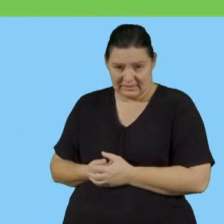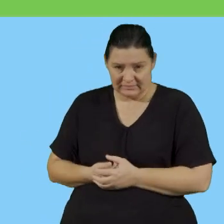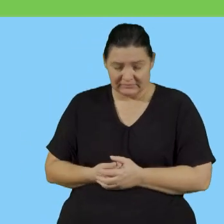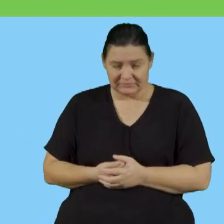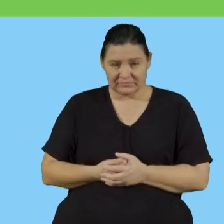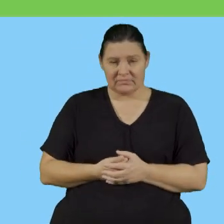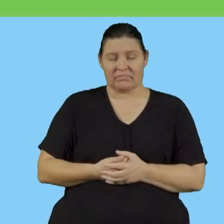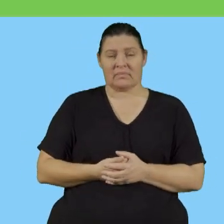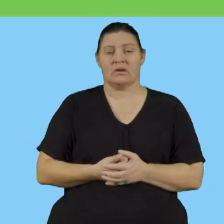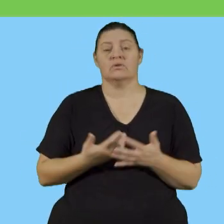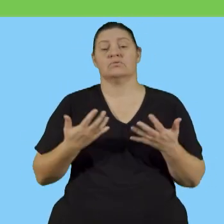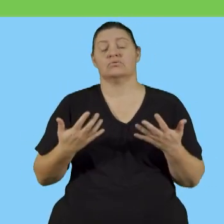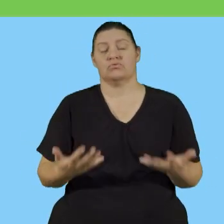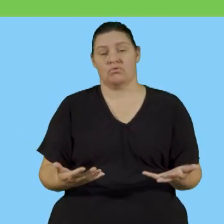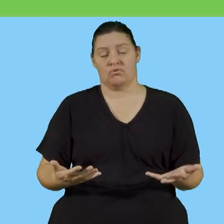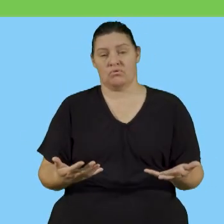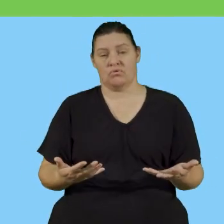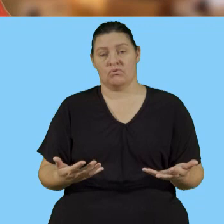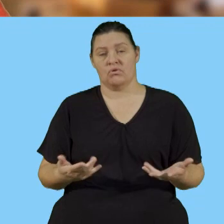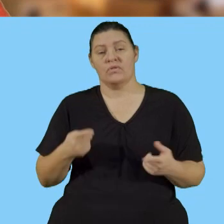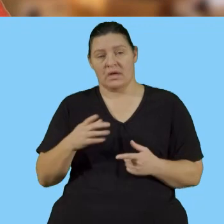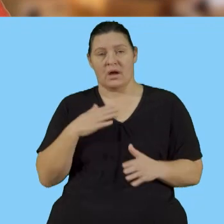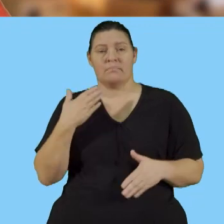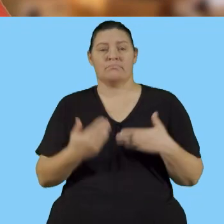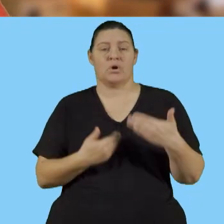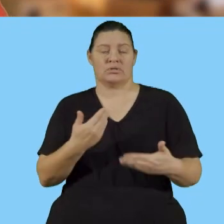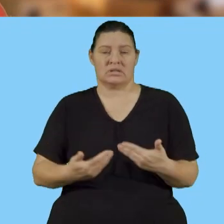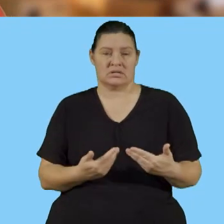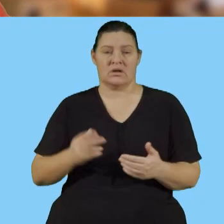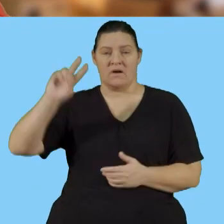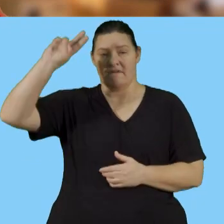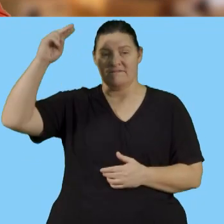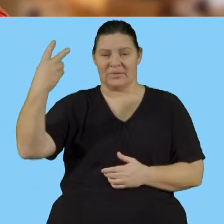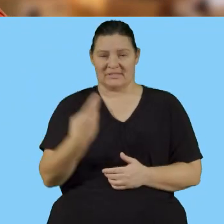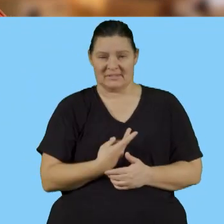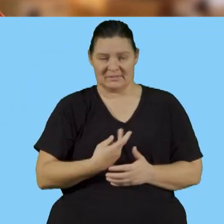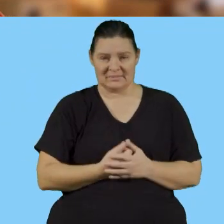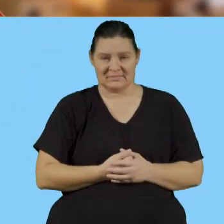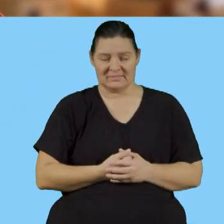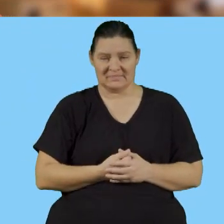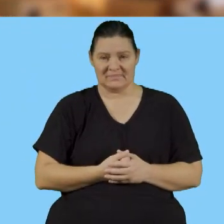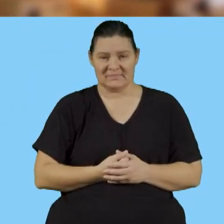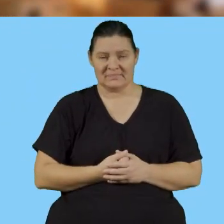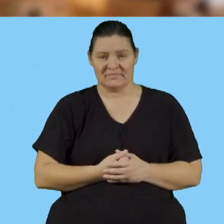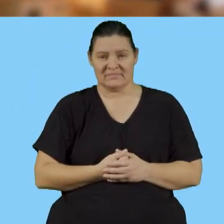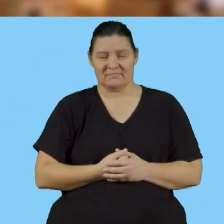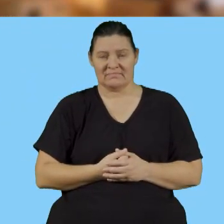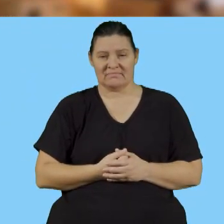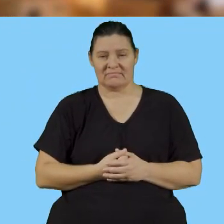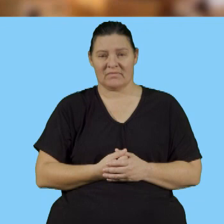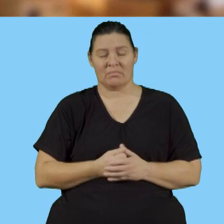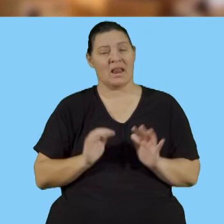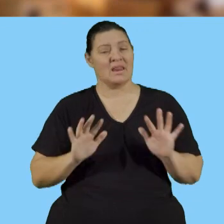obtain energy. So in essence, that is the process of photosynthesis.